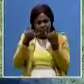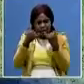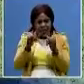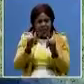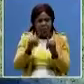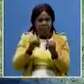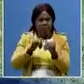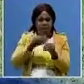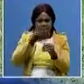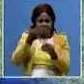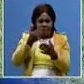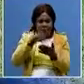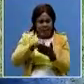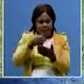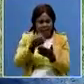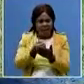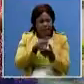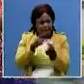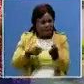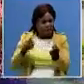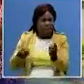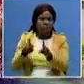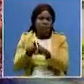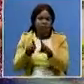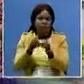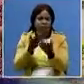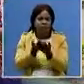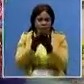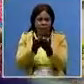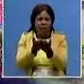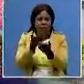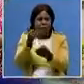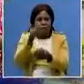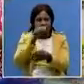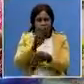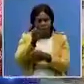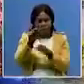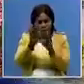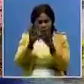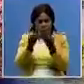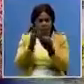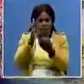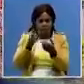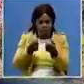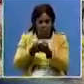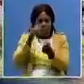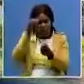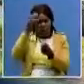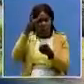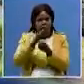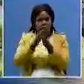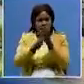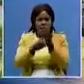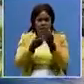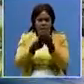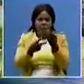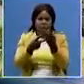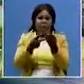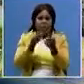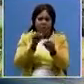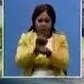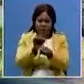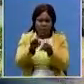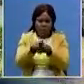better evidence generation and presentation. Ms. Ngube says the UN family will support capacity building of both the operatives. All will